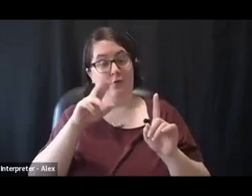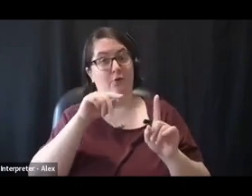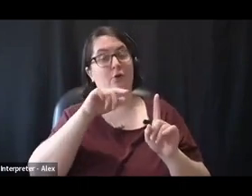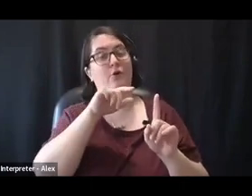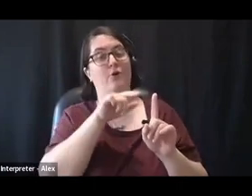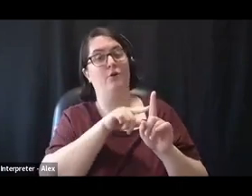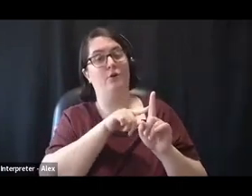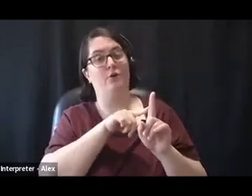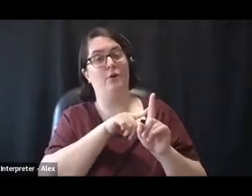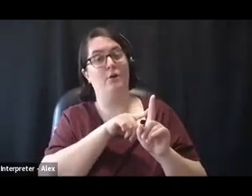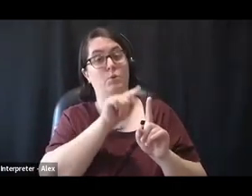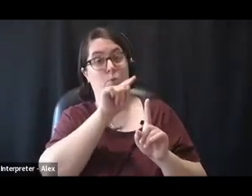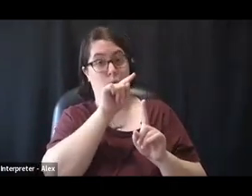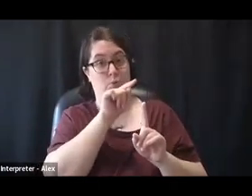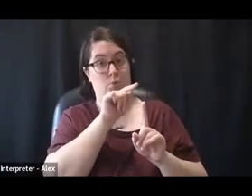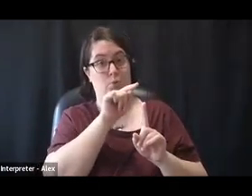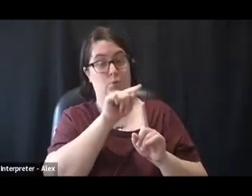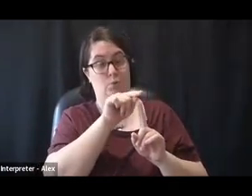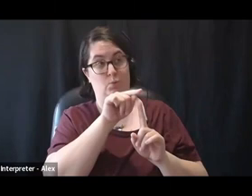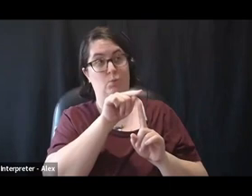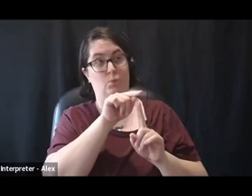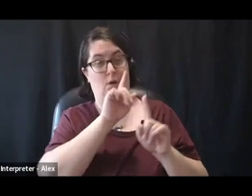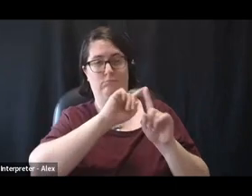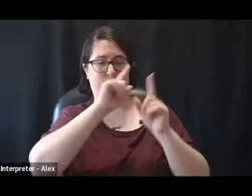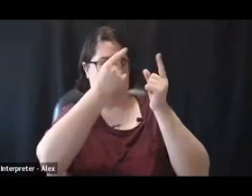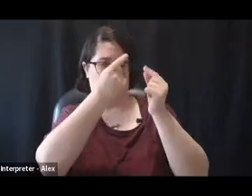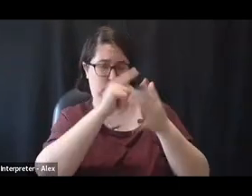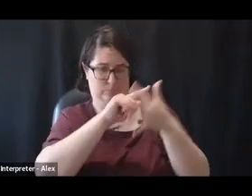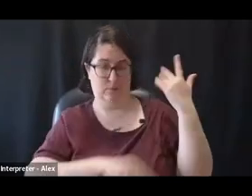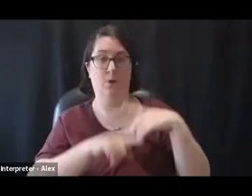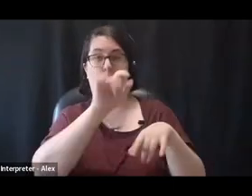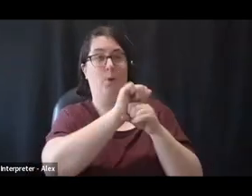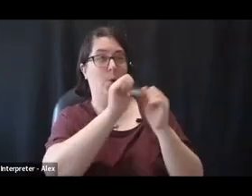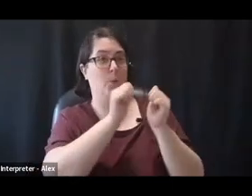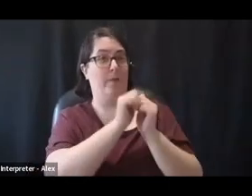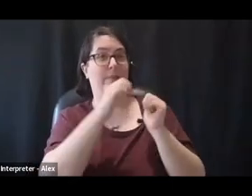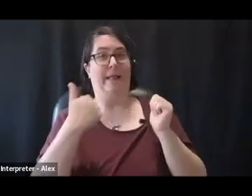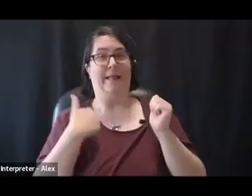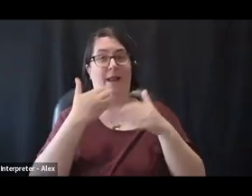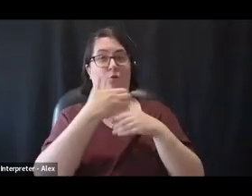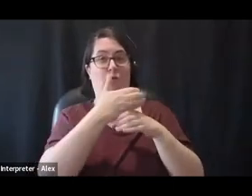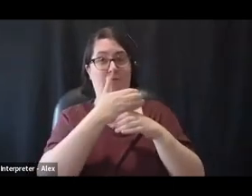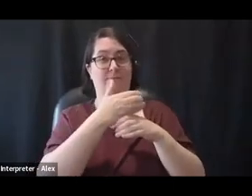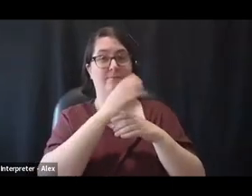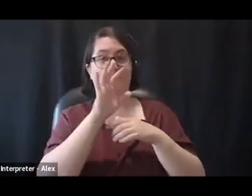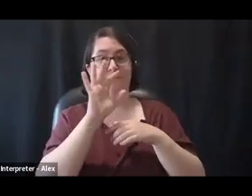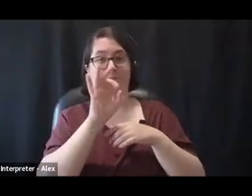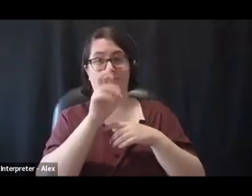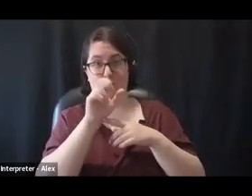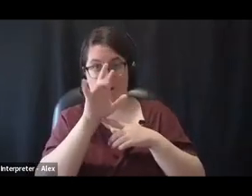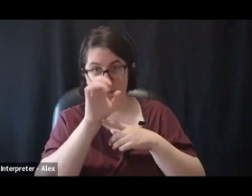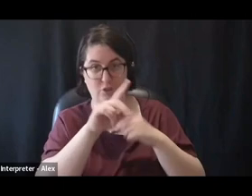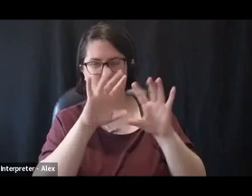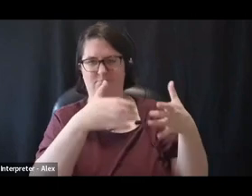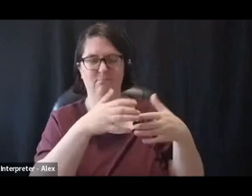you are, in addition, doing so many things. As I mentioned, right, you work with the Canadian Craft Federation. I'd like to